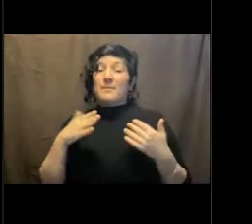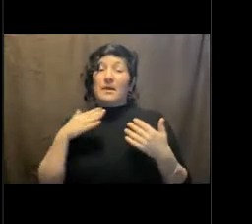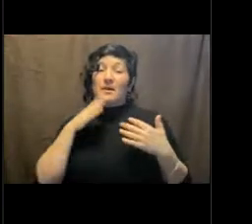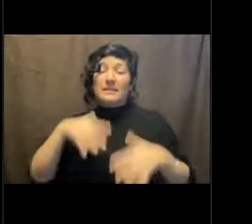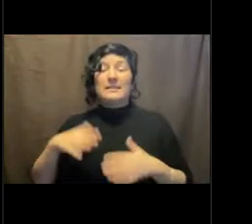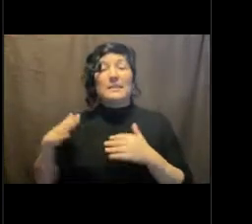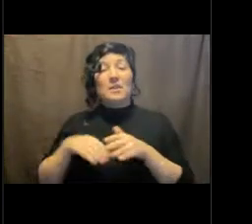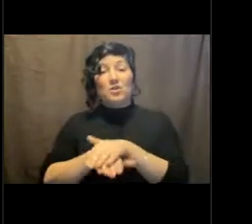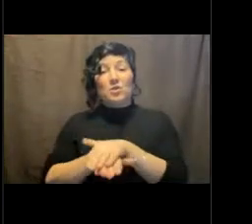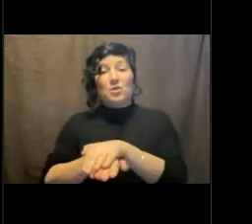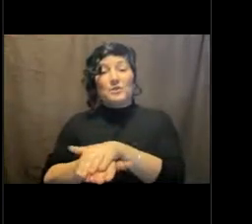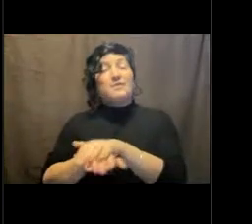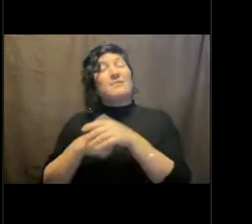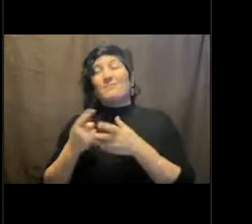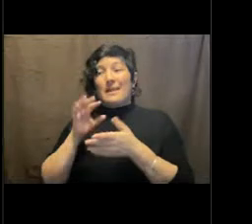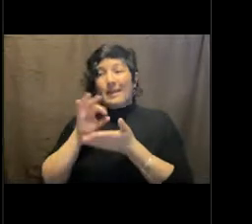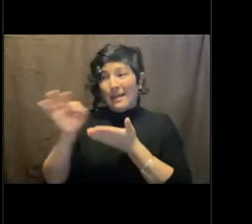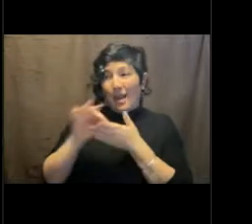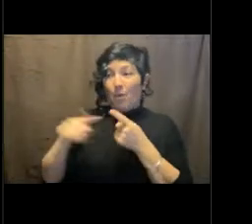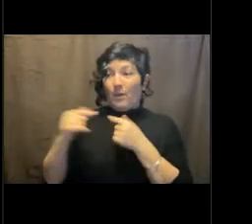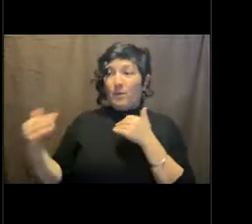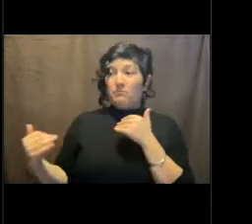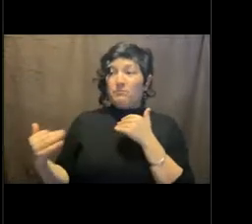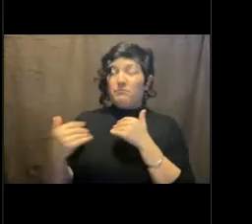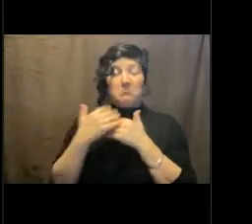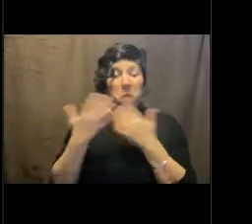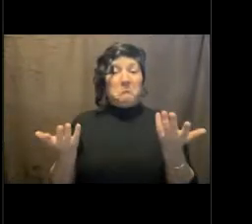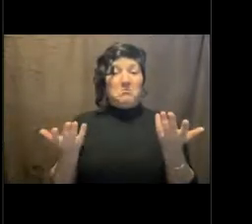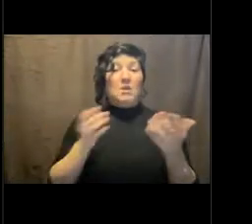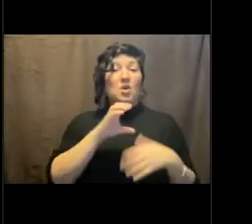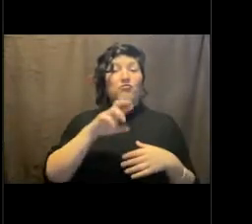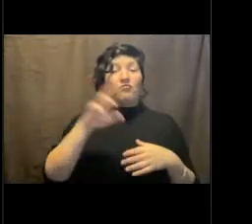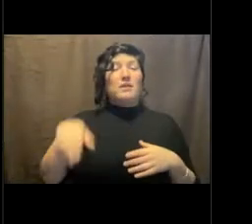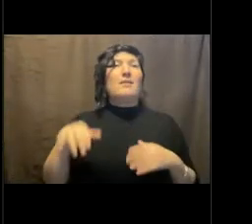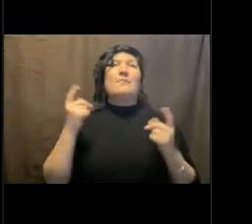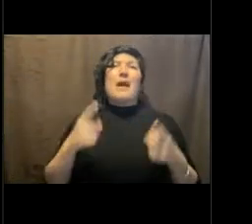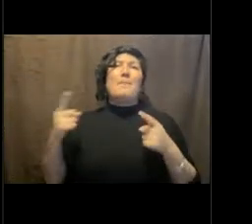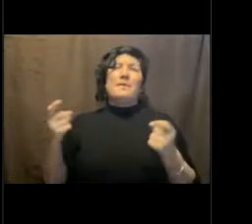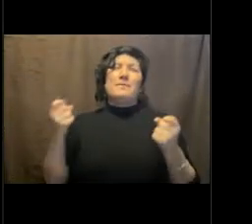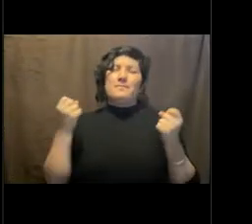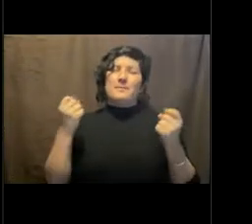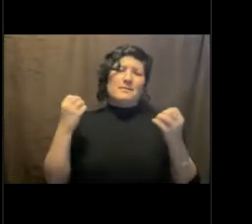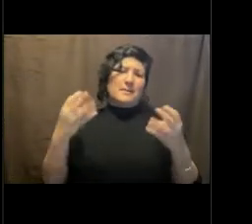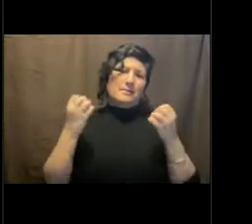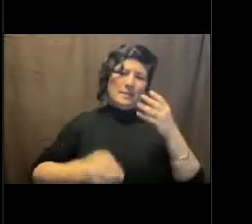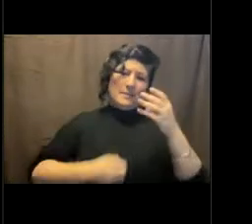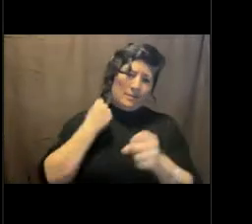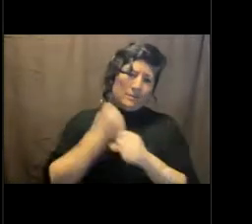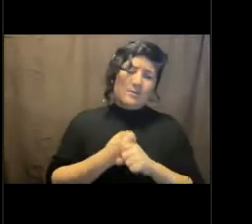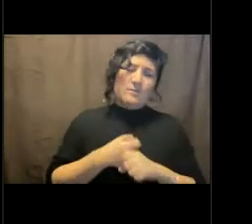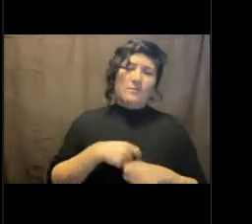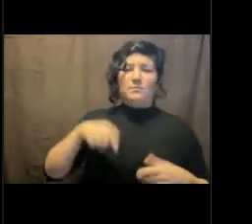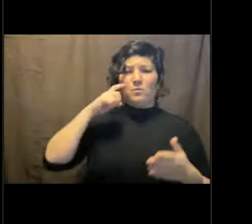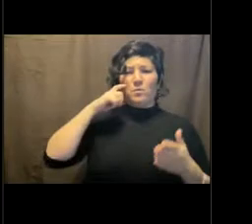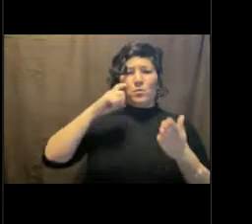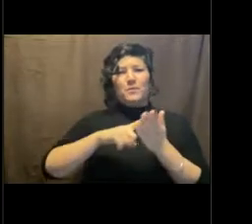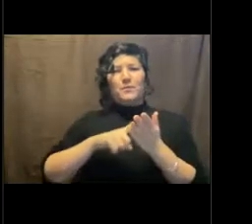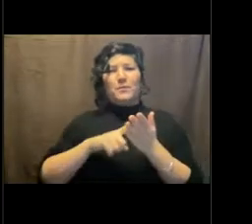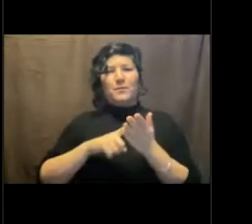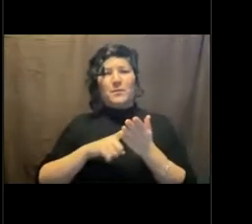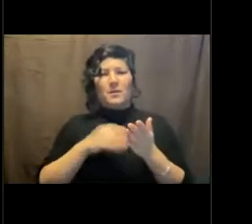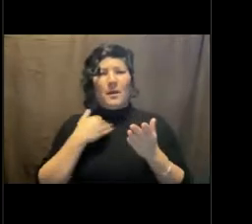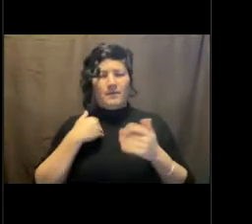in Costa Rica, this has been going on for decades in this particular beach on the northwest coast of Costa Rica. And what we found was that there are these